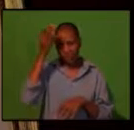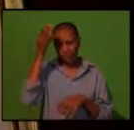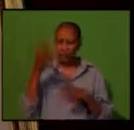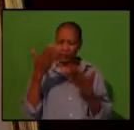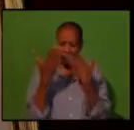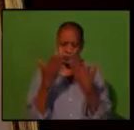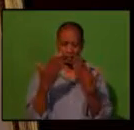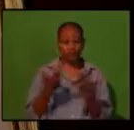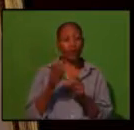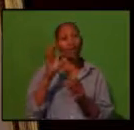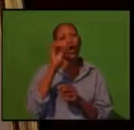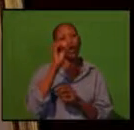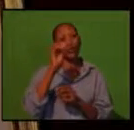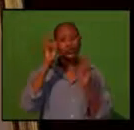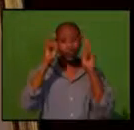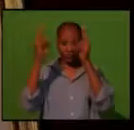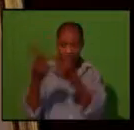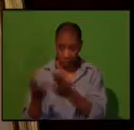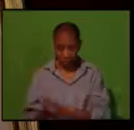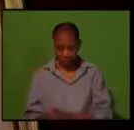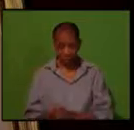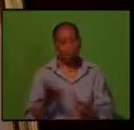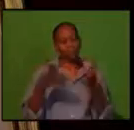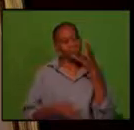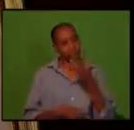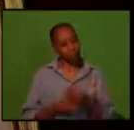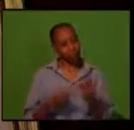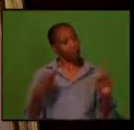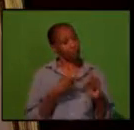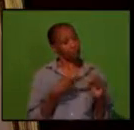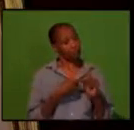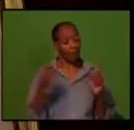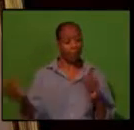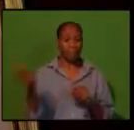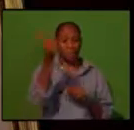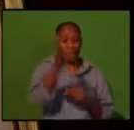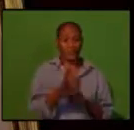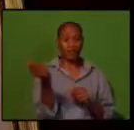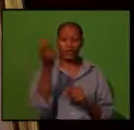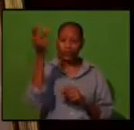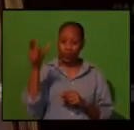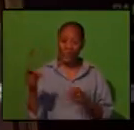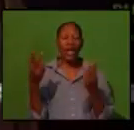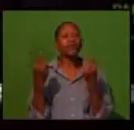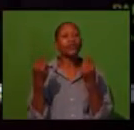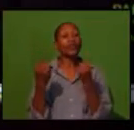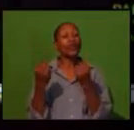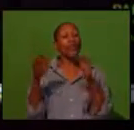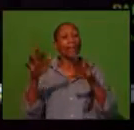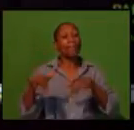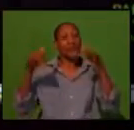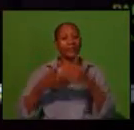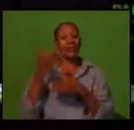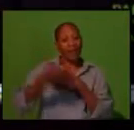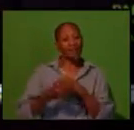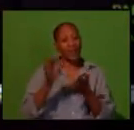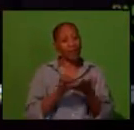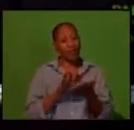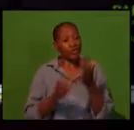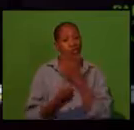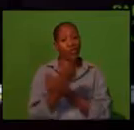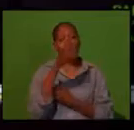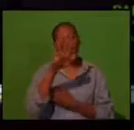philosophy from Oxford University. And she was elected as Speaker in the new Parliament after the 1994 elections.